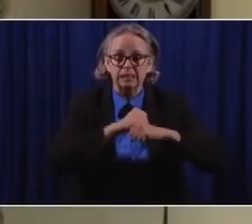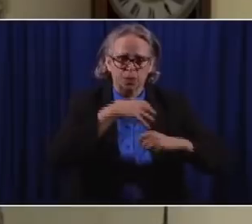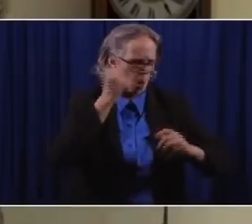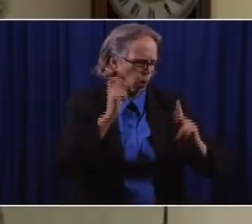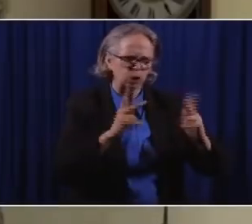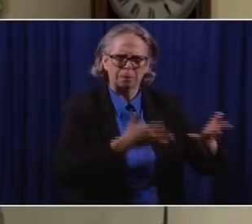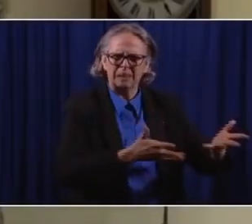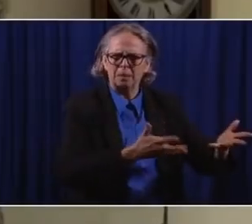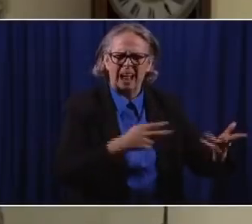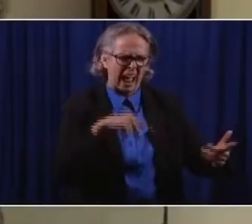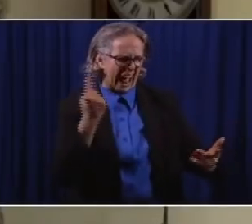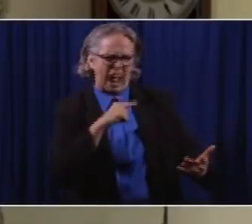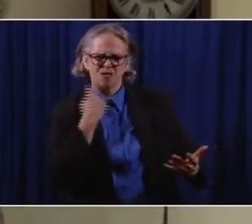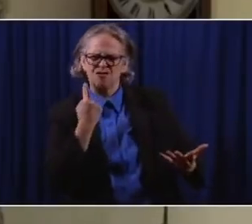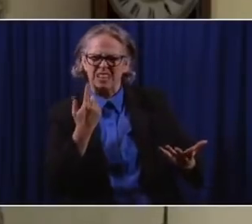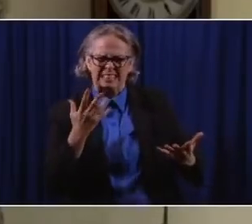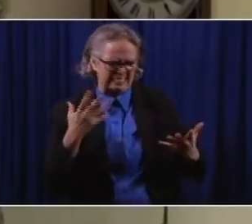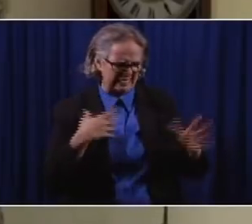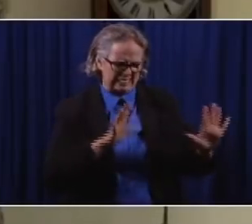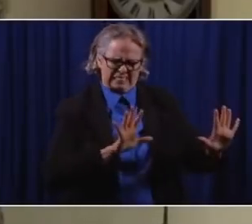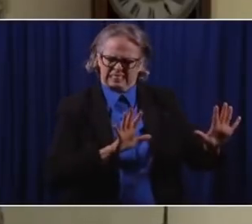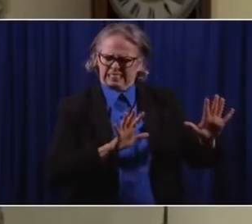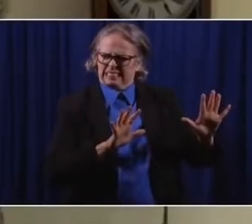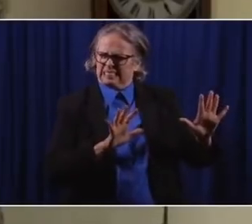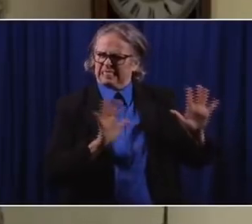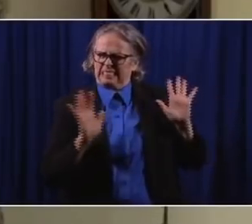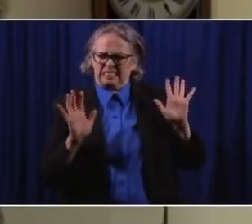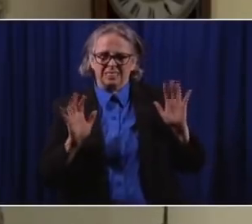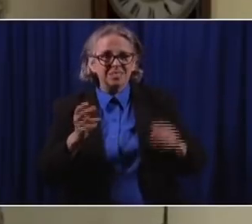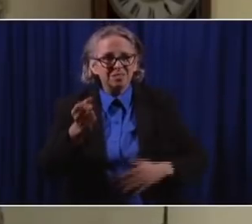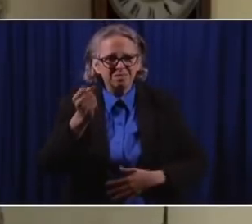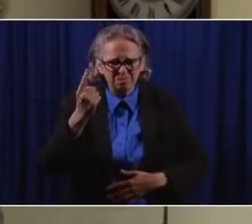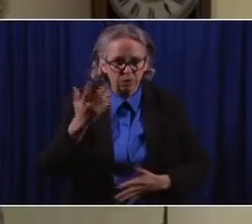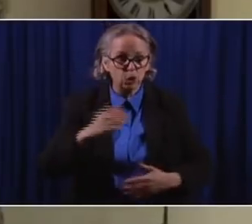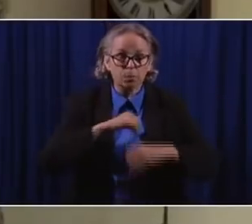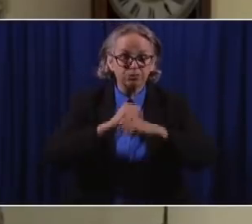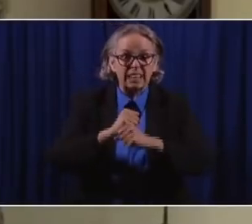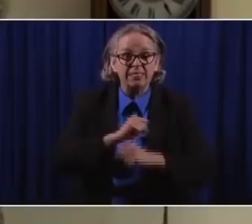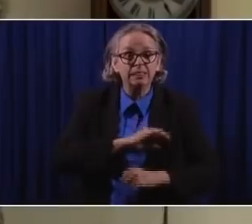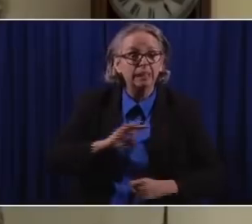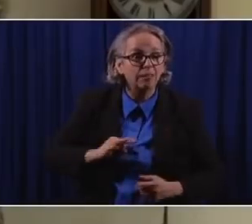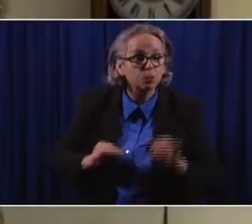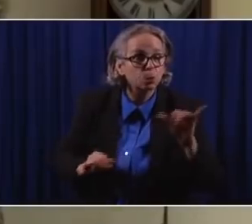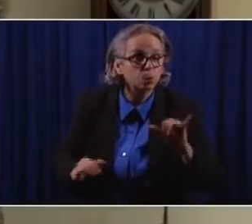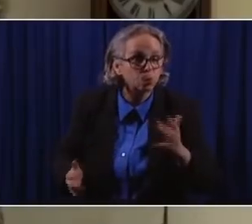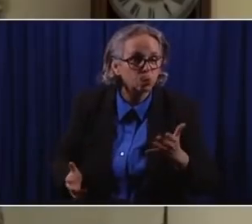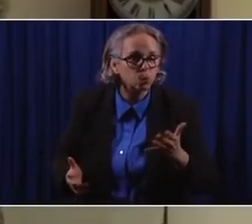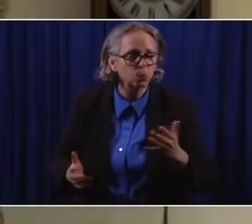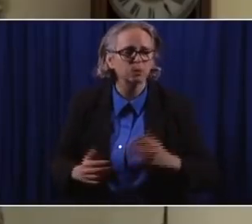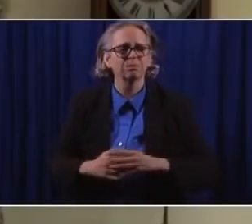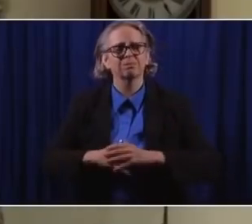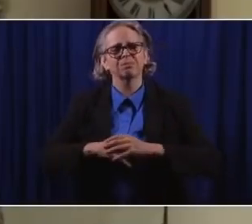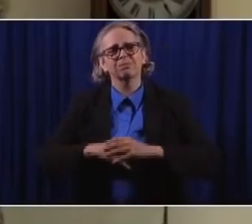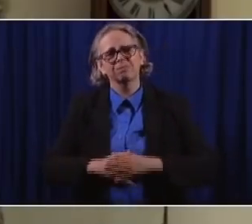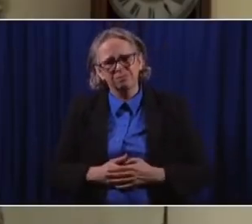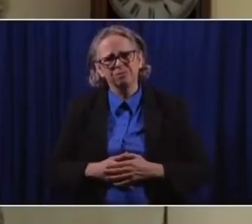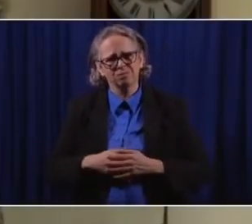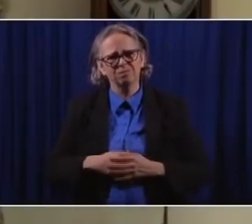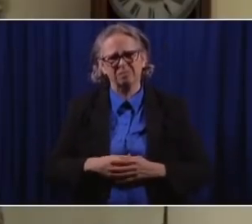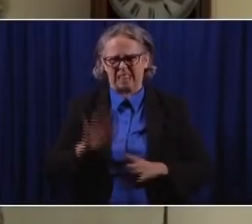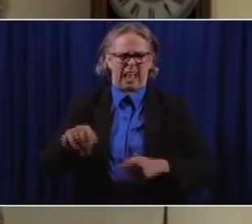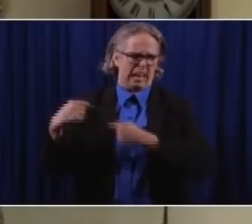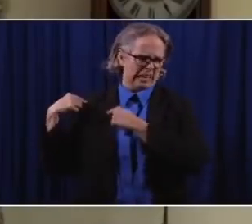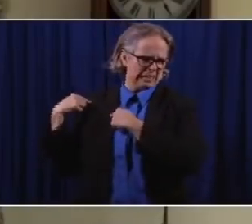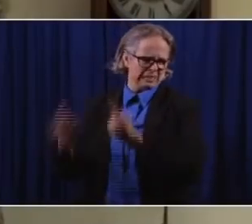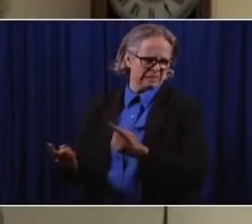and to protect them and the people who work there the best that we could. We know, however, that this was hard, and it was